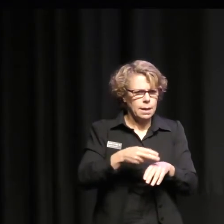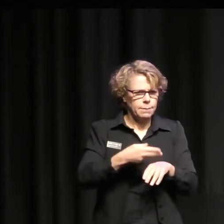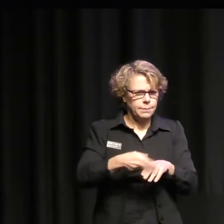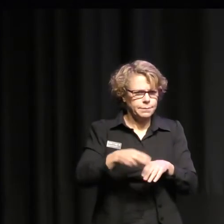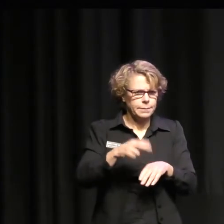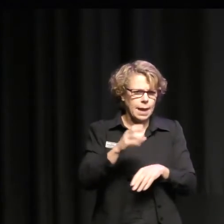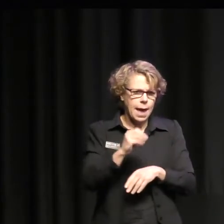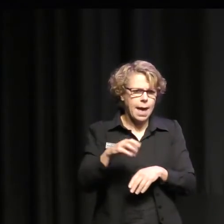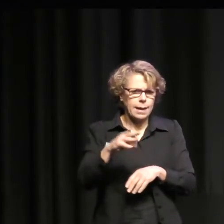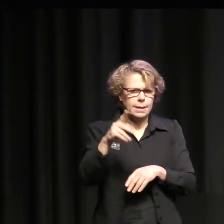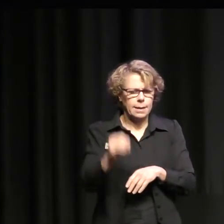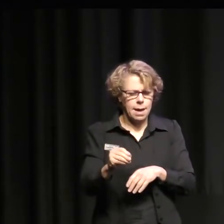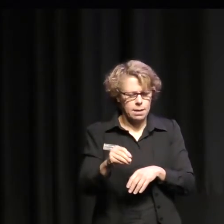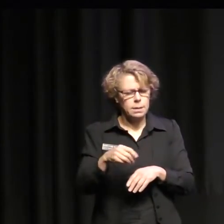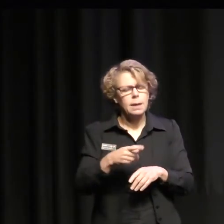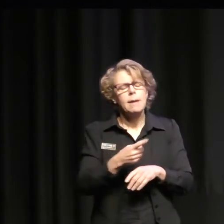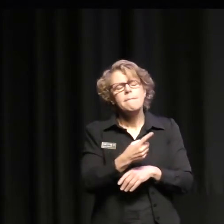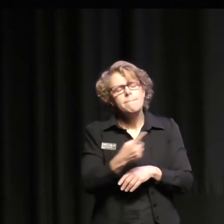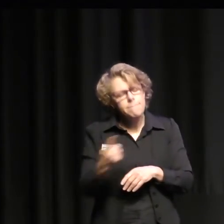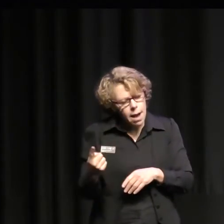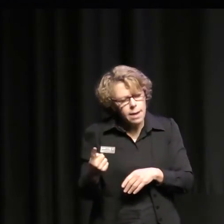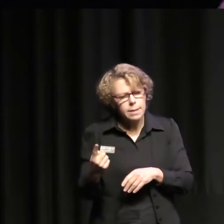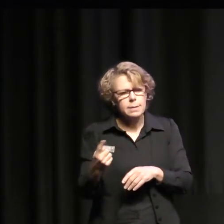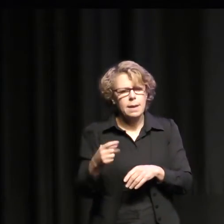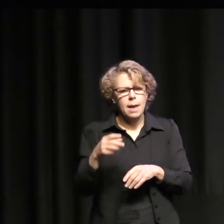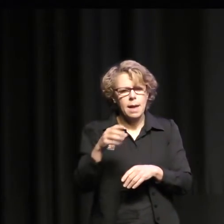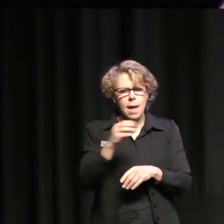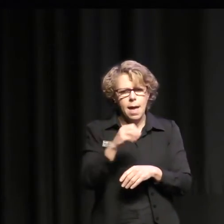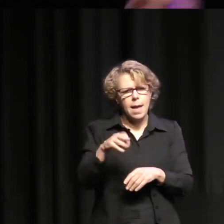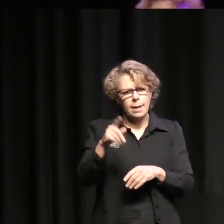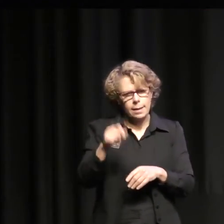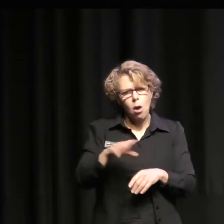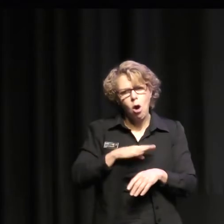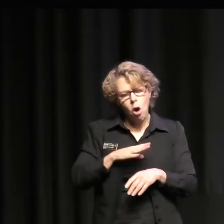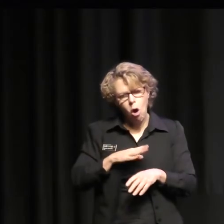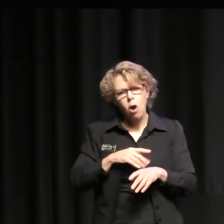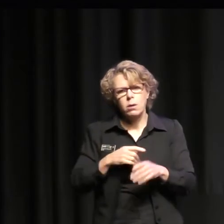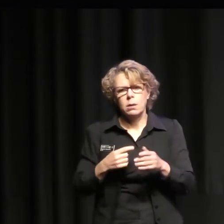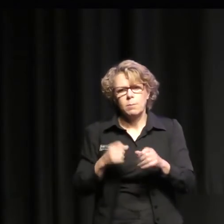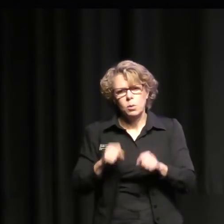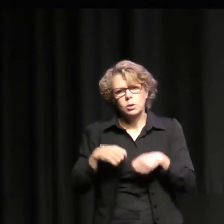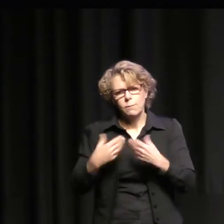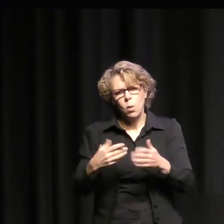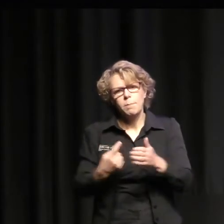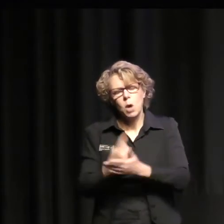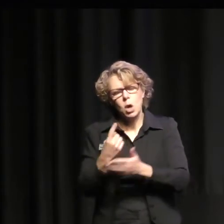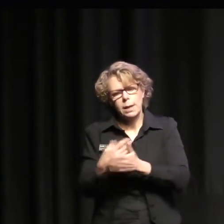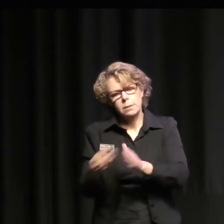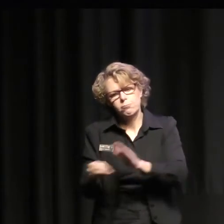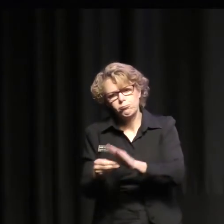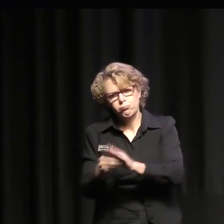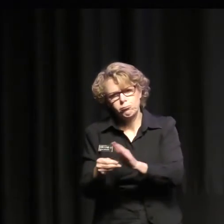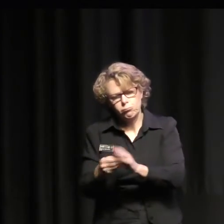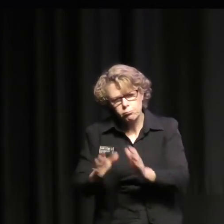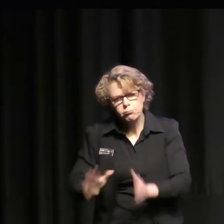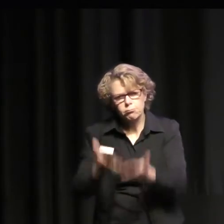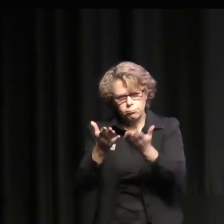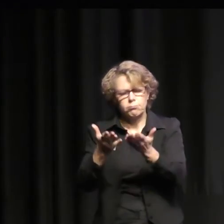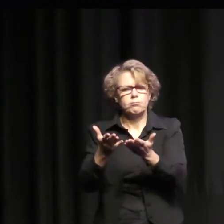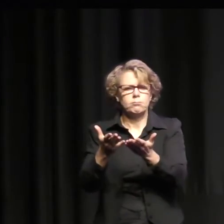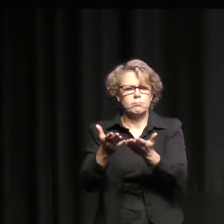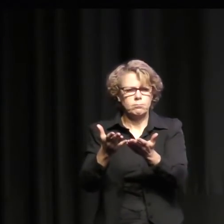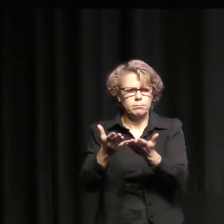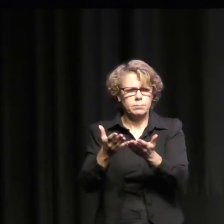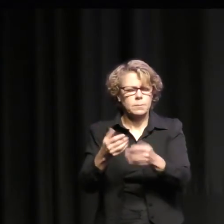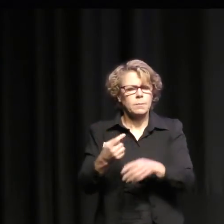clearly, every widow has the right to subsistence and use of the commons unchecked. And